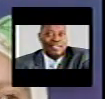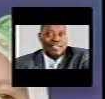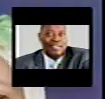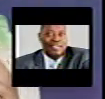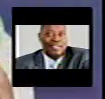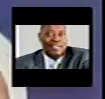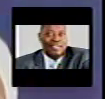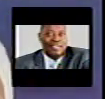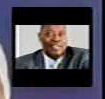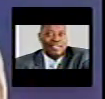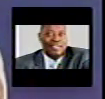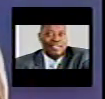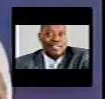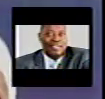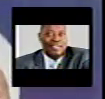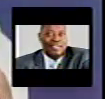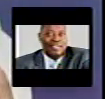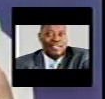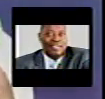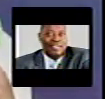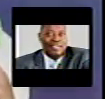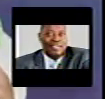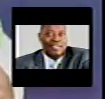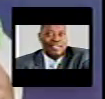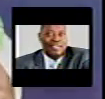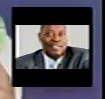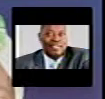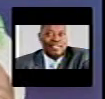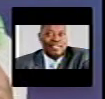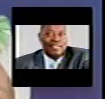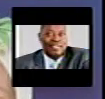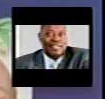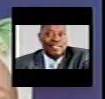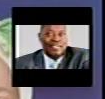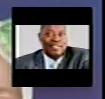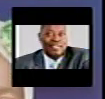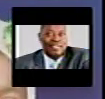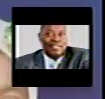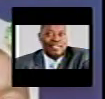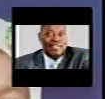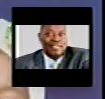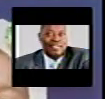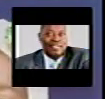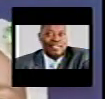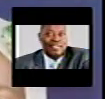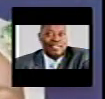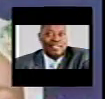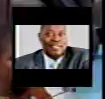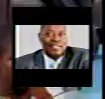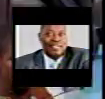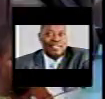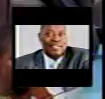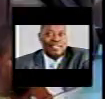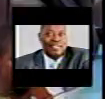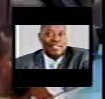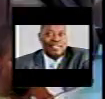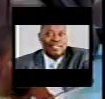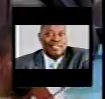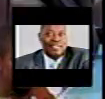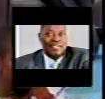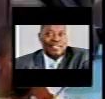But the Creator, He comes to remind me from His word that I